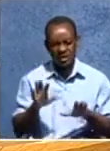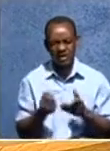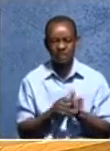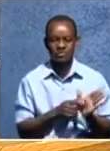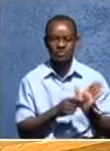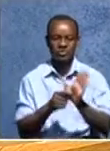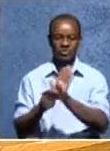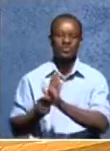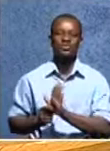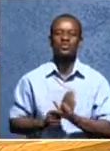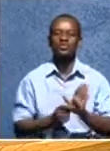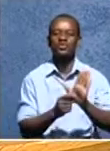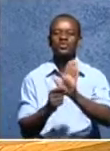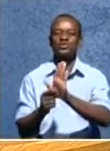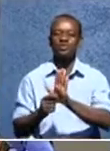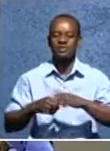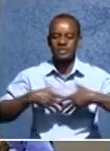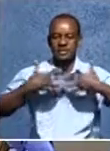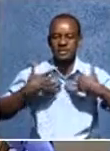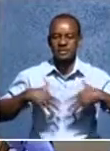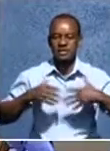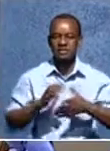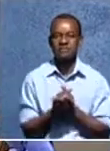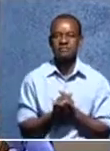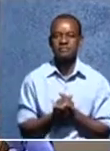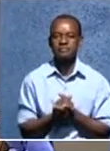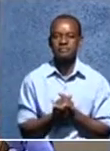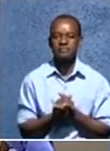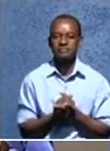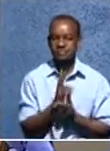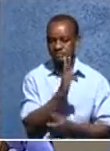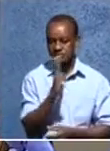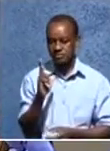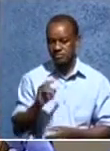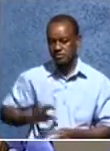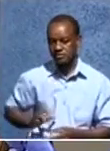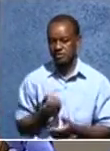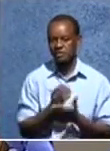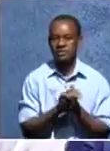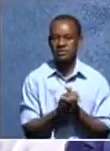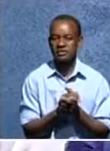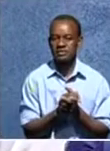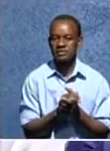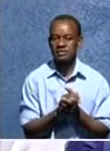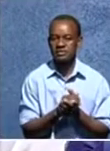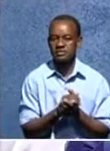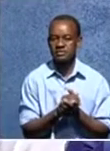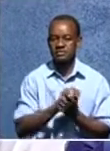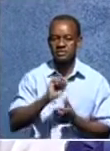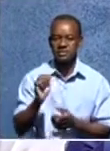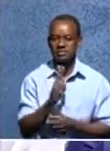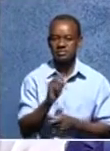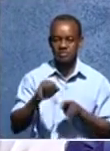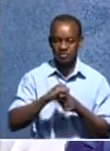to go out and train other people? Other trainers, but of course for the people who would want to have their staff members trained, of course there has to be a fee charge, but of